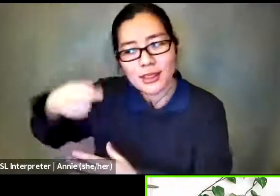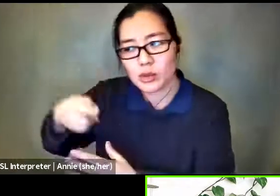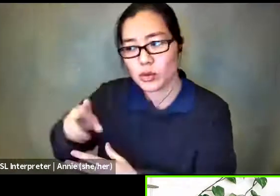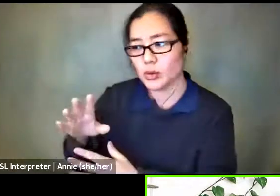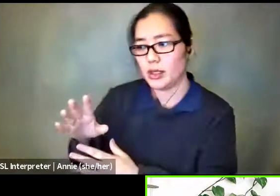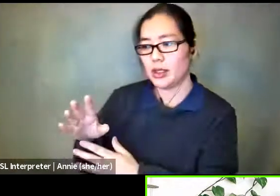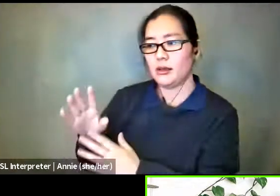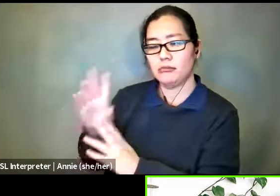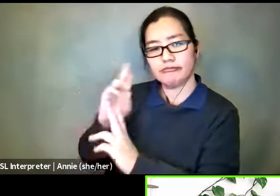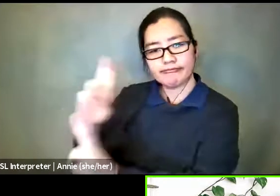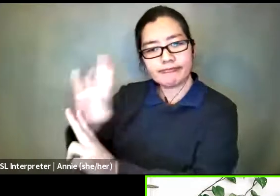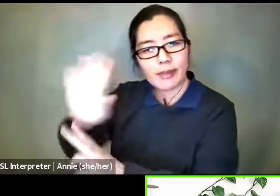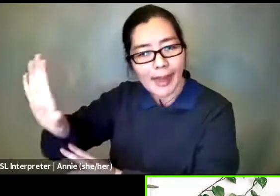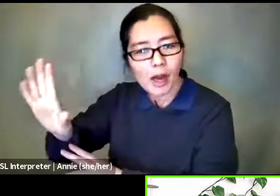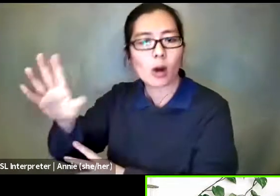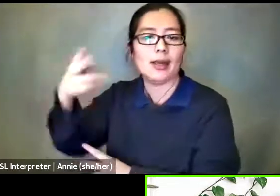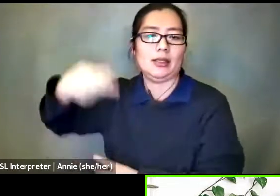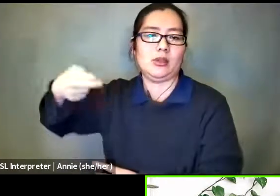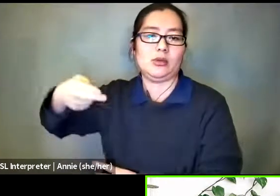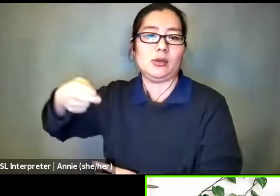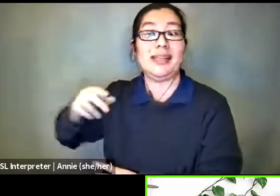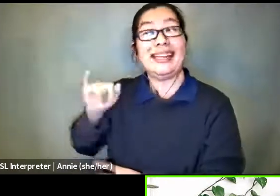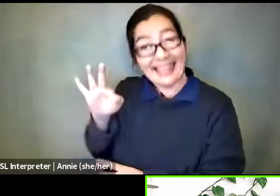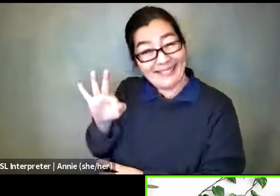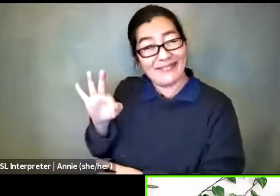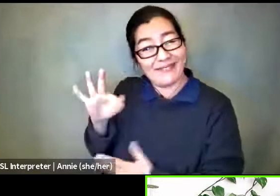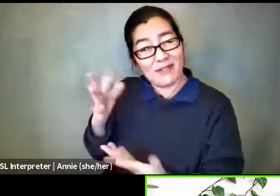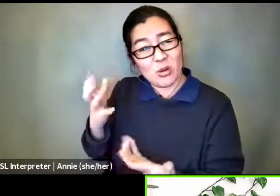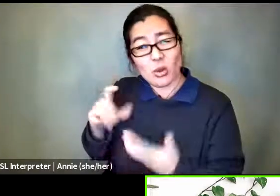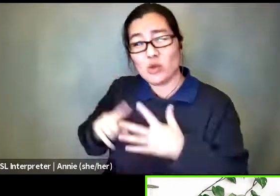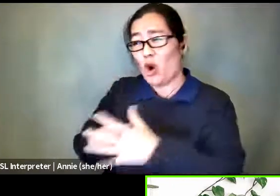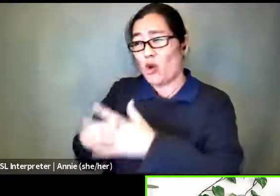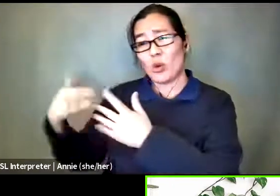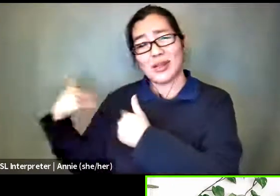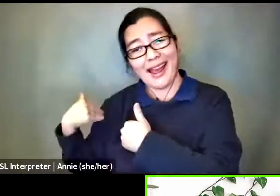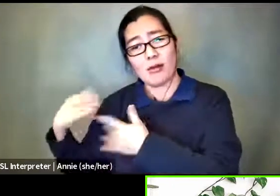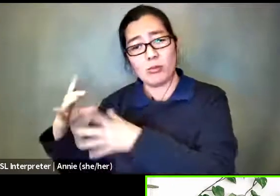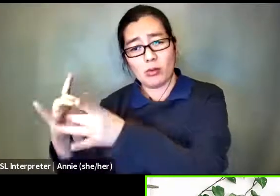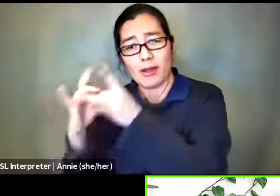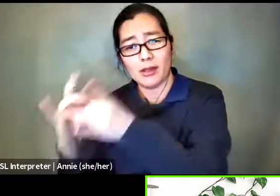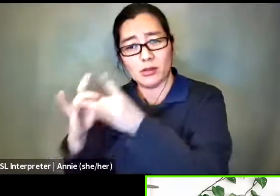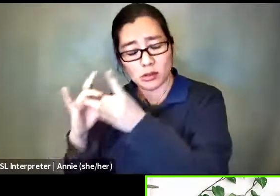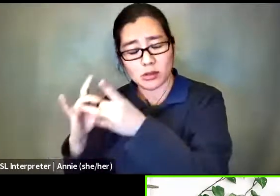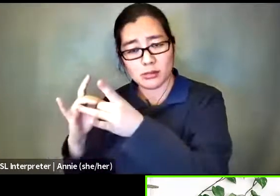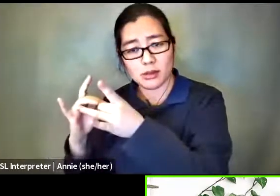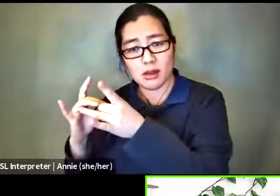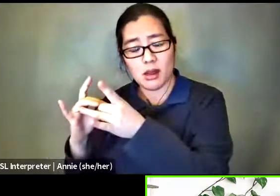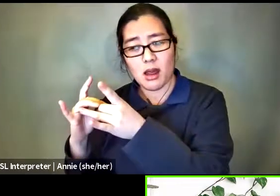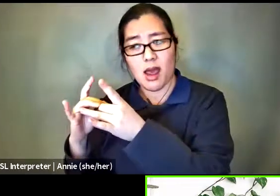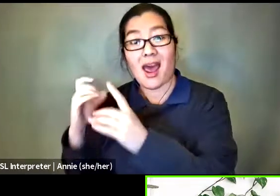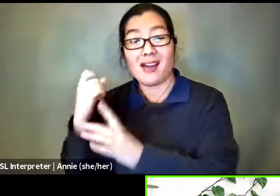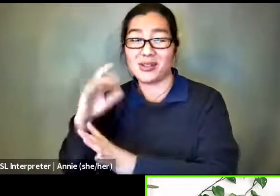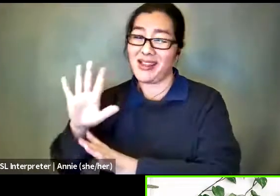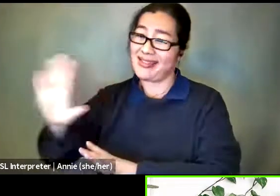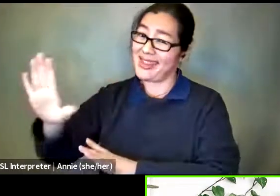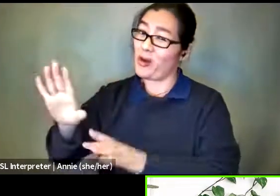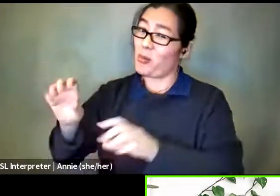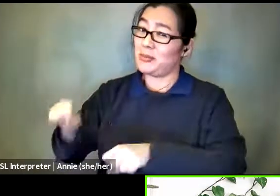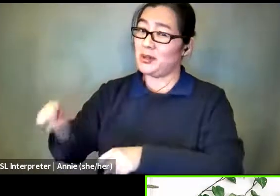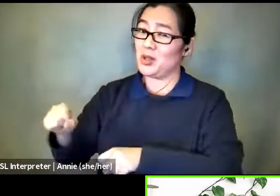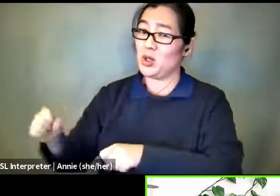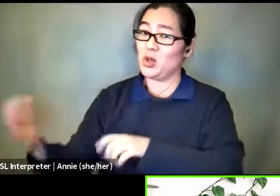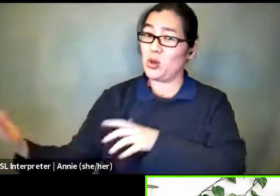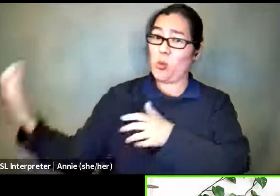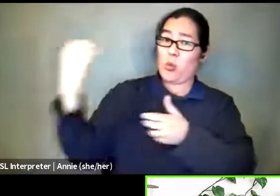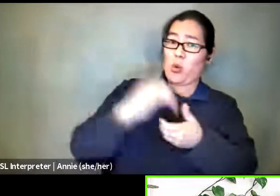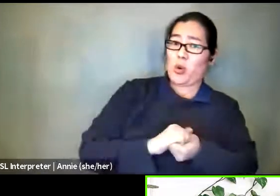tribes if you're trying to build these accountable relationships, and try to understand their capacity to work with allies. So not all